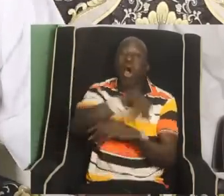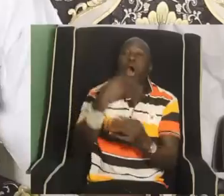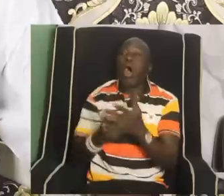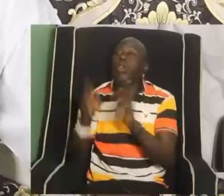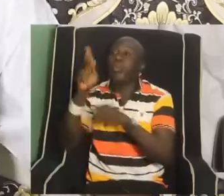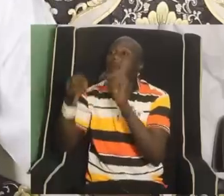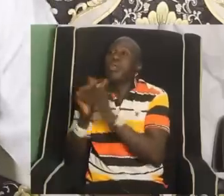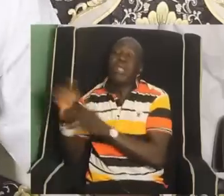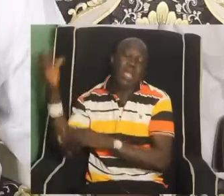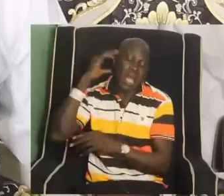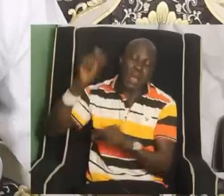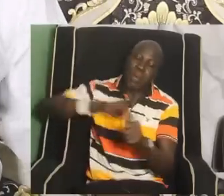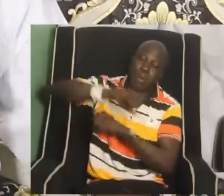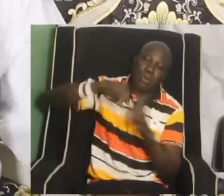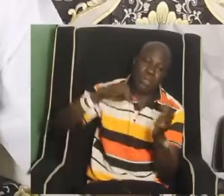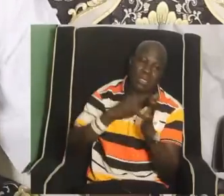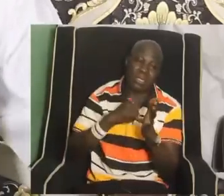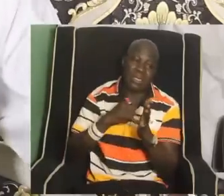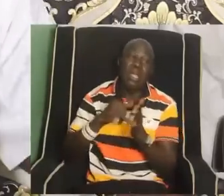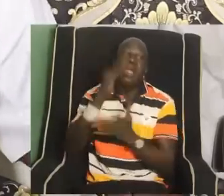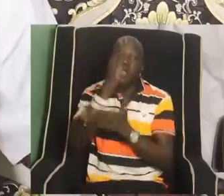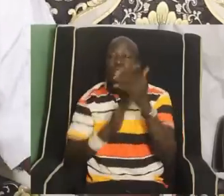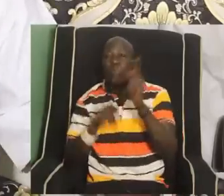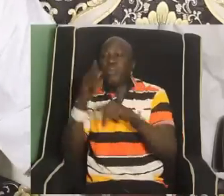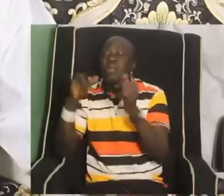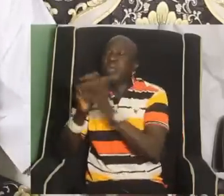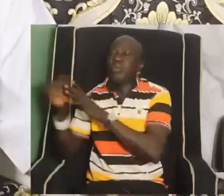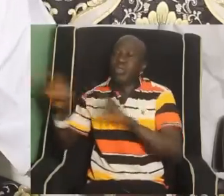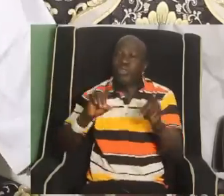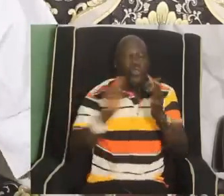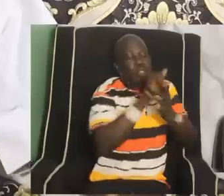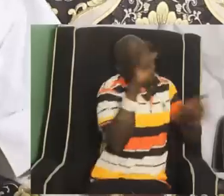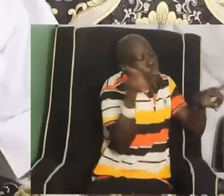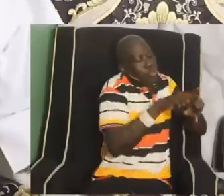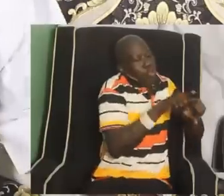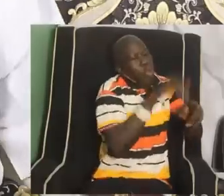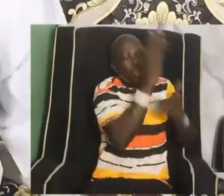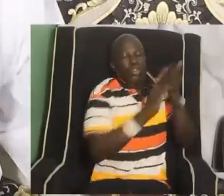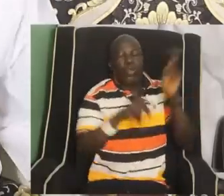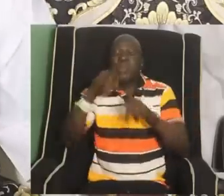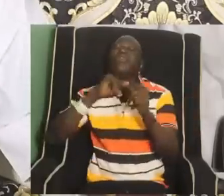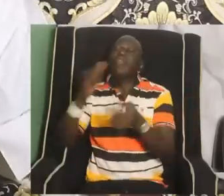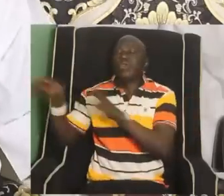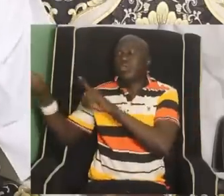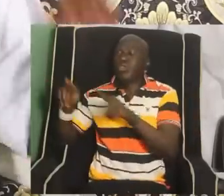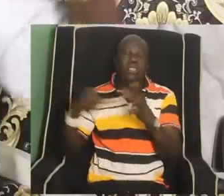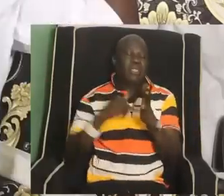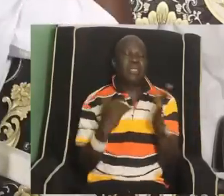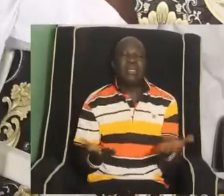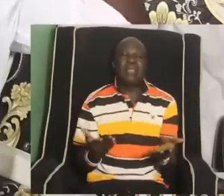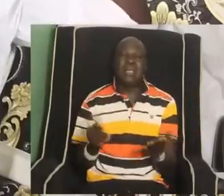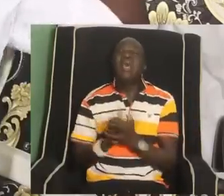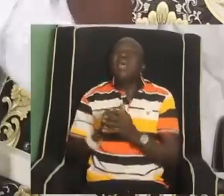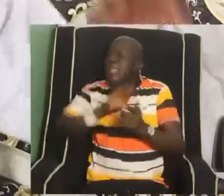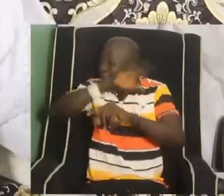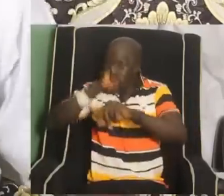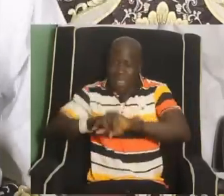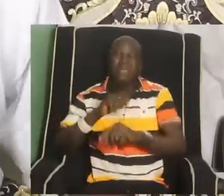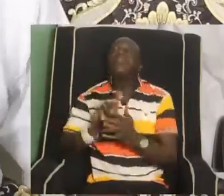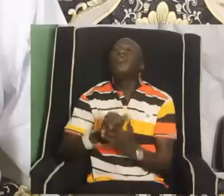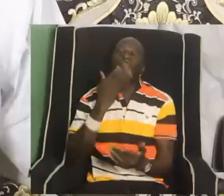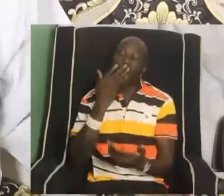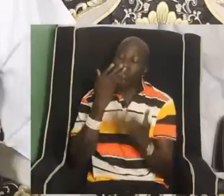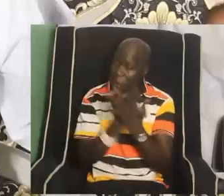gbọ́ nípa ẹ̀. Everybody has heard about it. Àwọn kan ti ṣe bẹ́ẹ̀. Some people have done so. Àwọn kan ò tíì ṣe bẹ́ẹ̀. Some have not did it. Tẹ̀lé ìtọ́ni yìí yóò. Follow